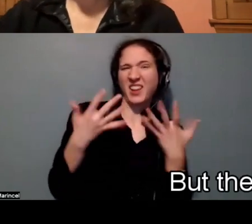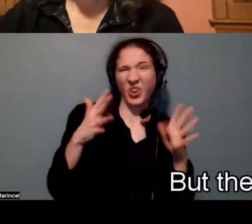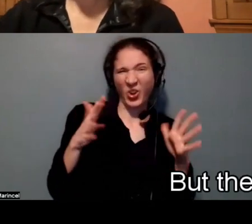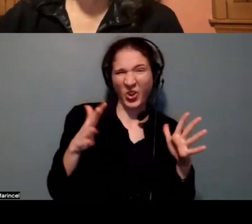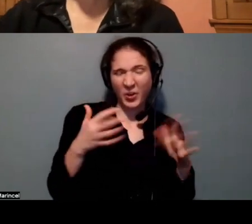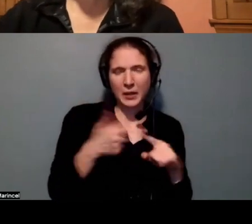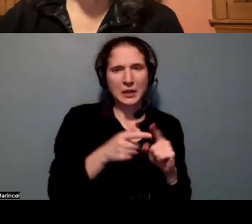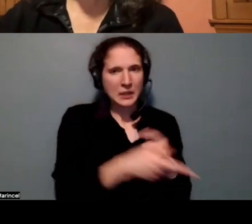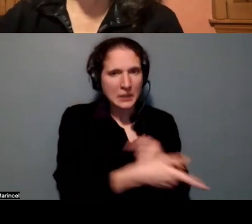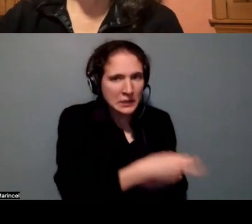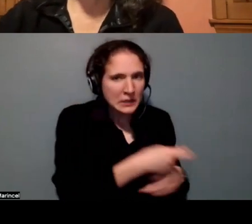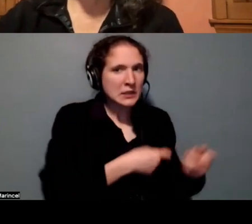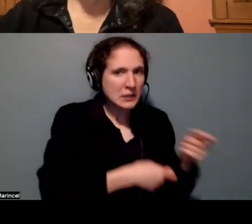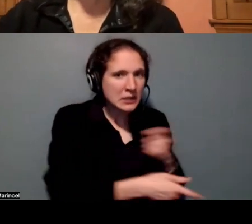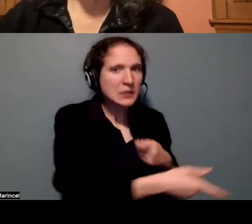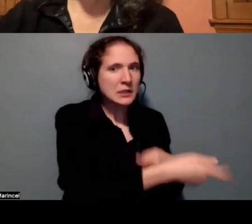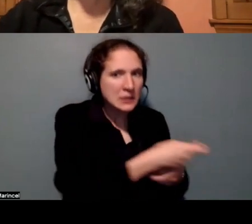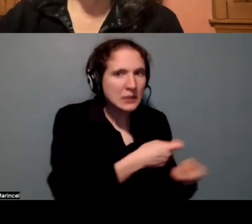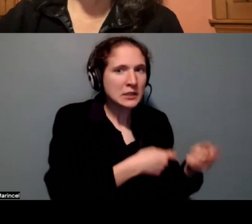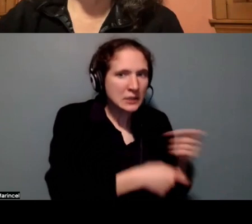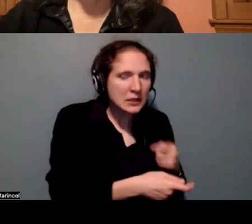then finally,